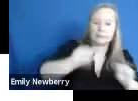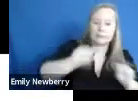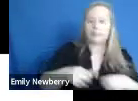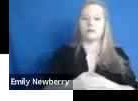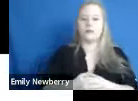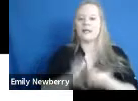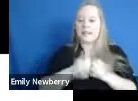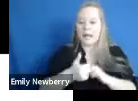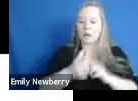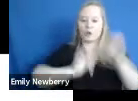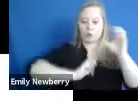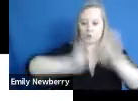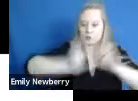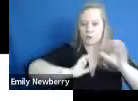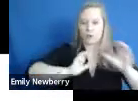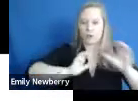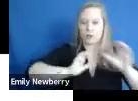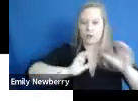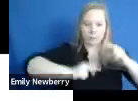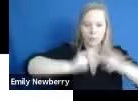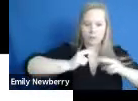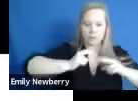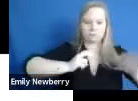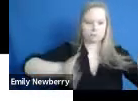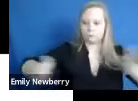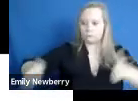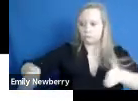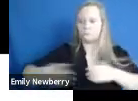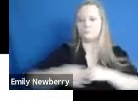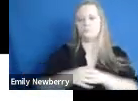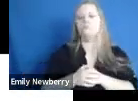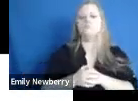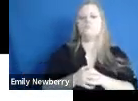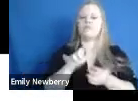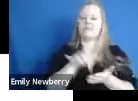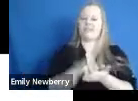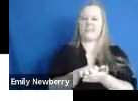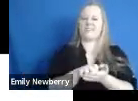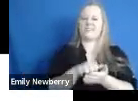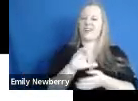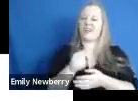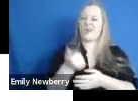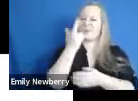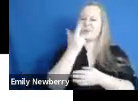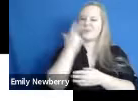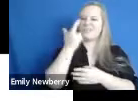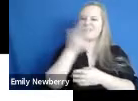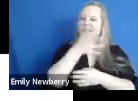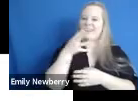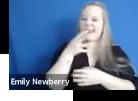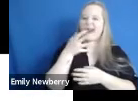construction. Just another example of why ag research is important.